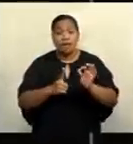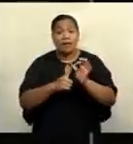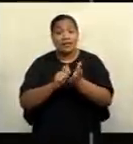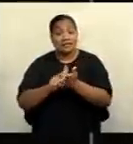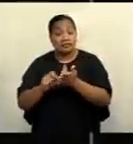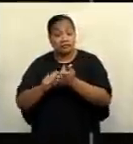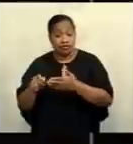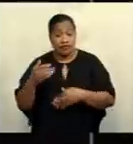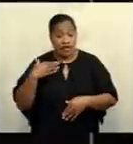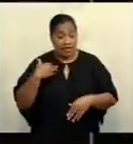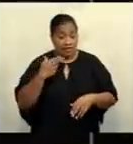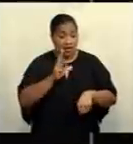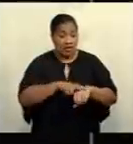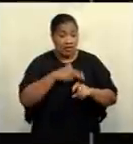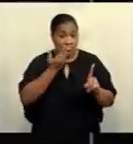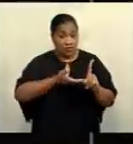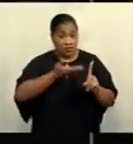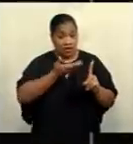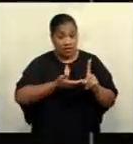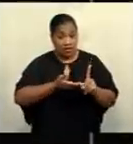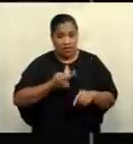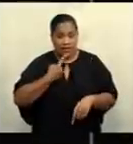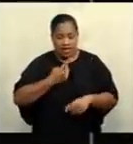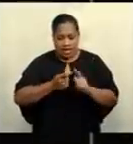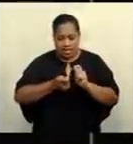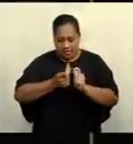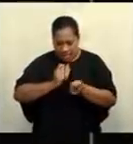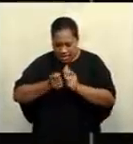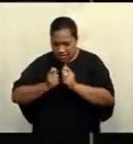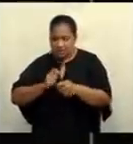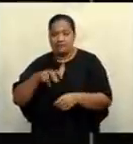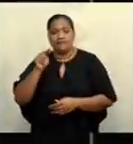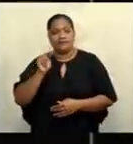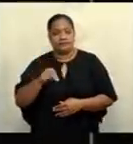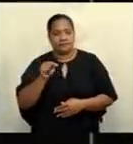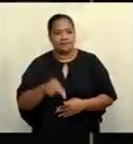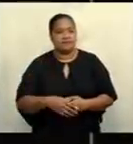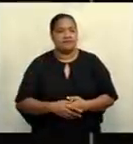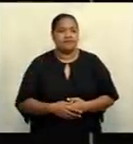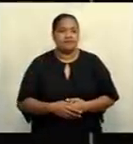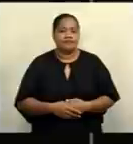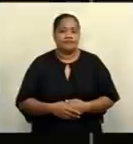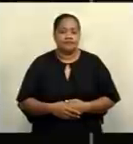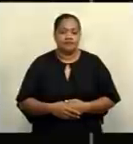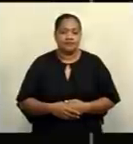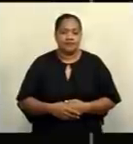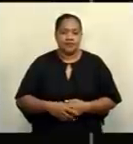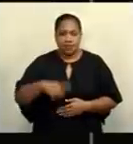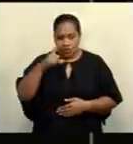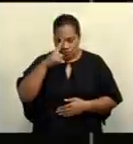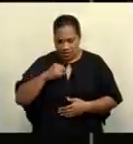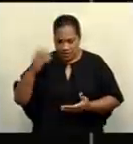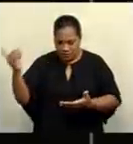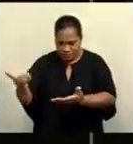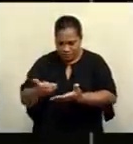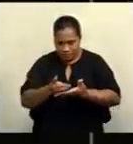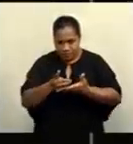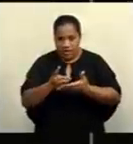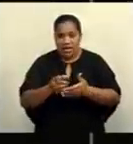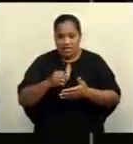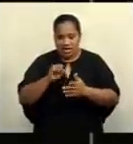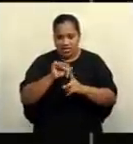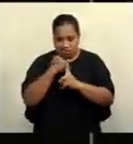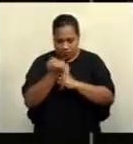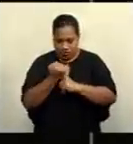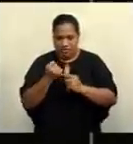Fong says community surveillance tests are needed to document the current situation in the Central Division.